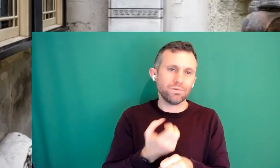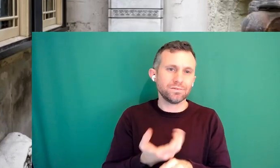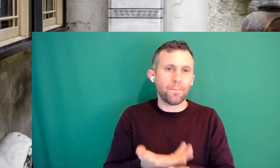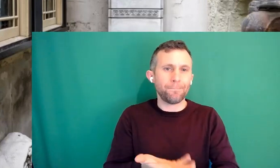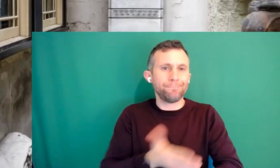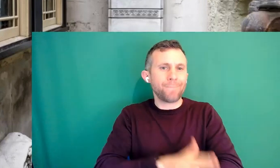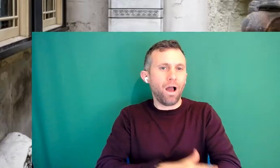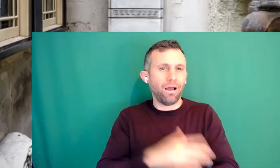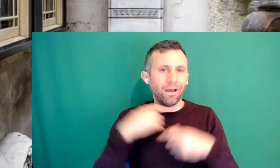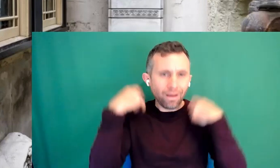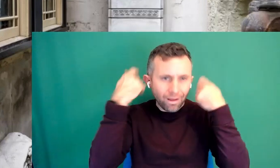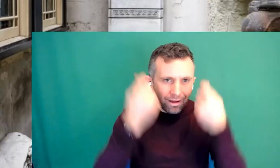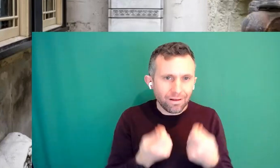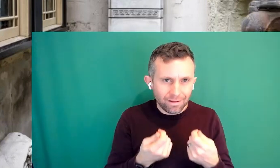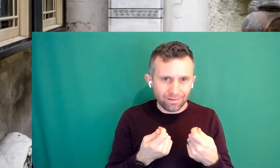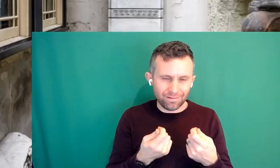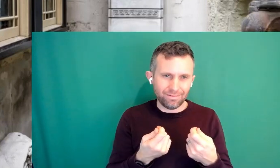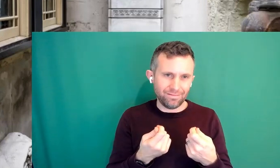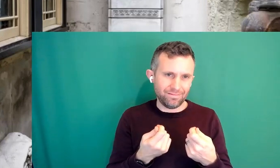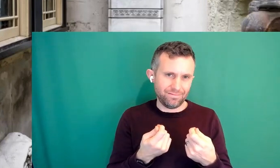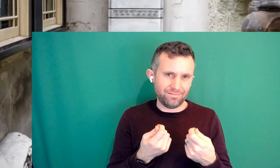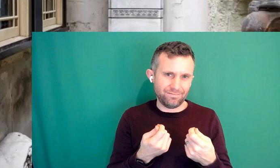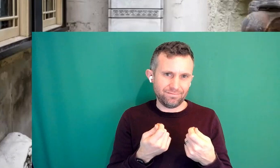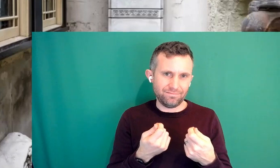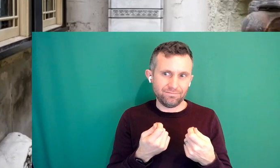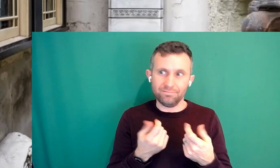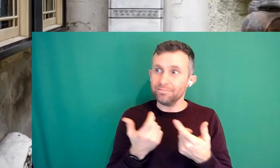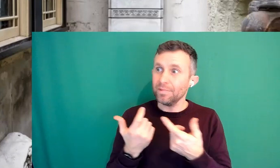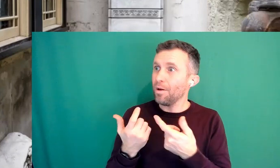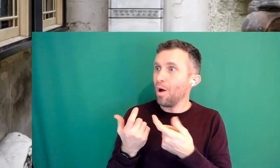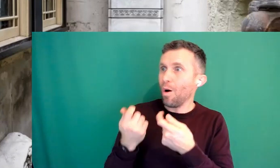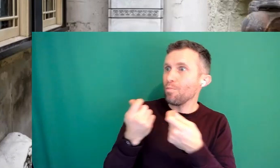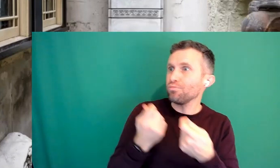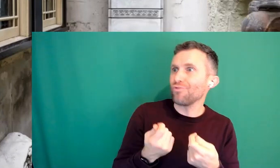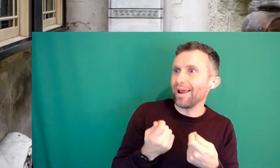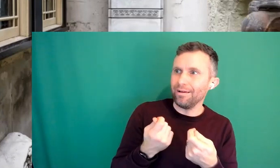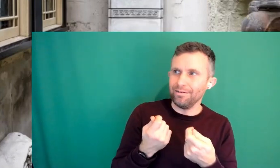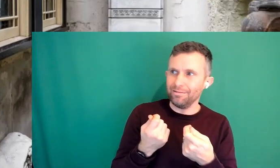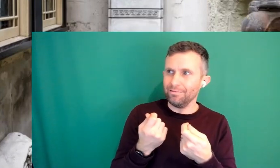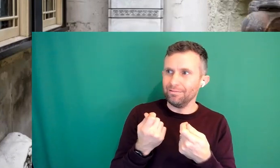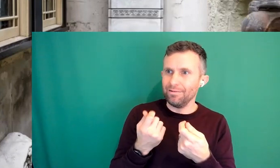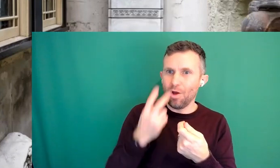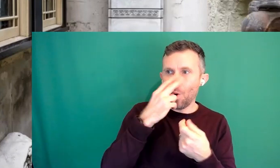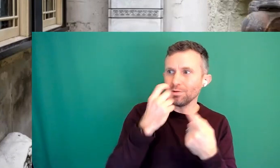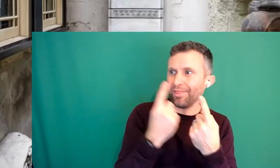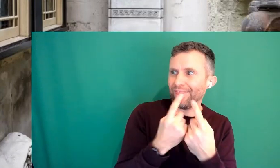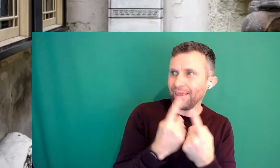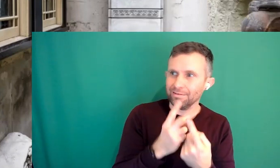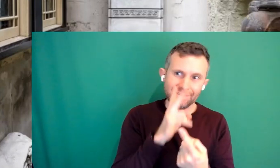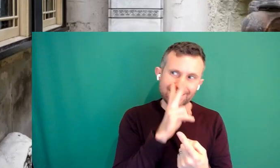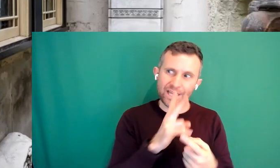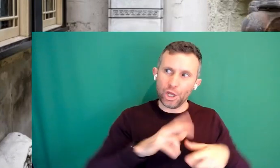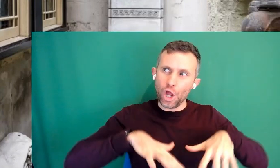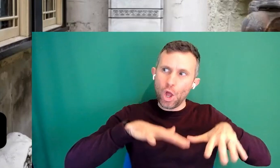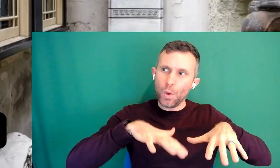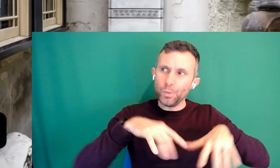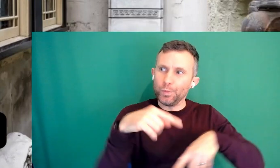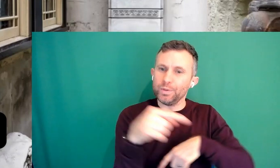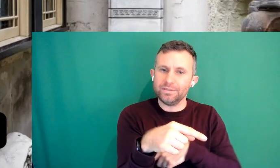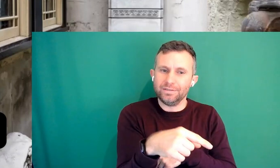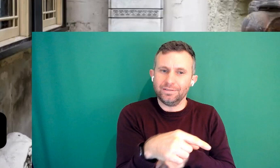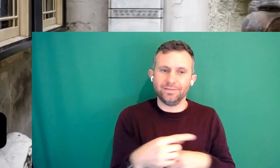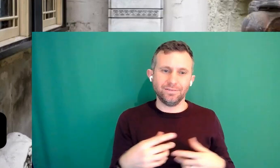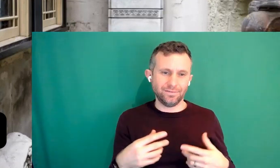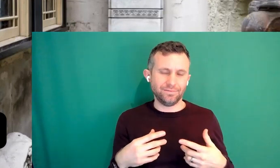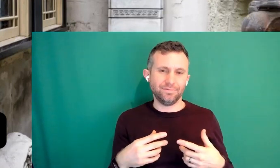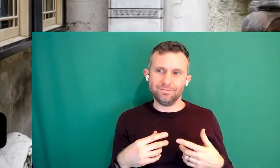Soane is once more showing his theatrical flair in this space, but ultimately he is always